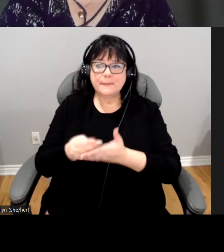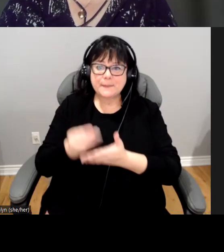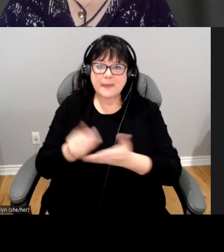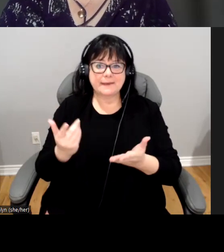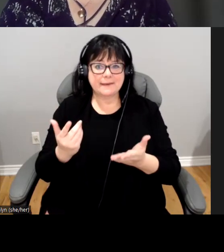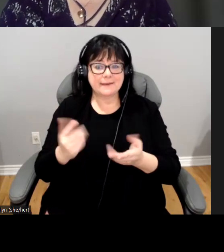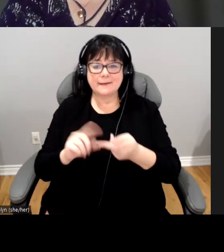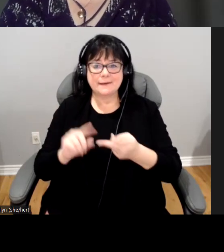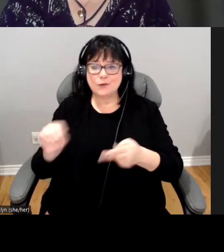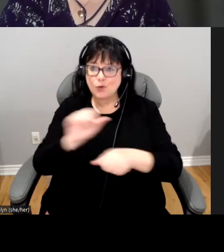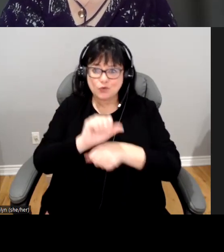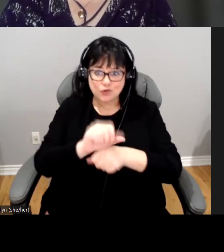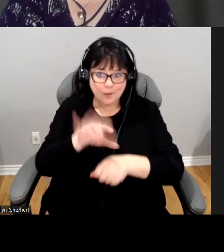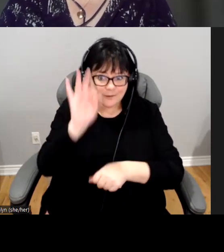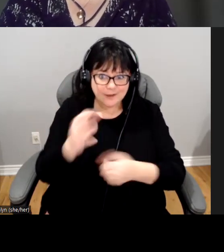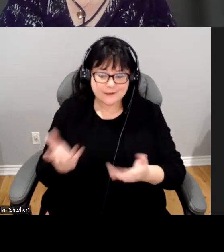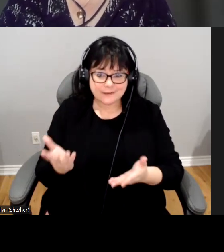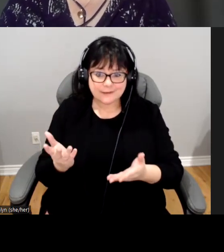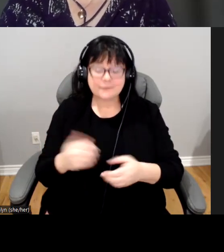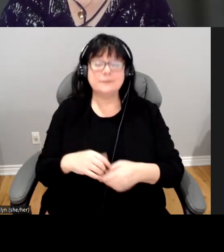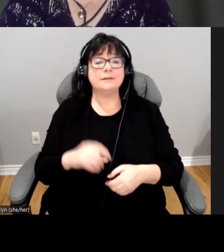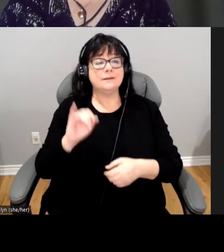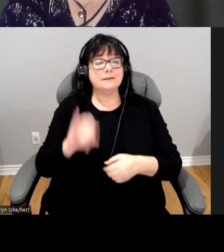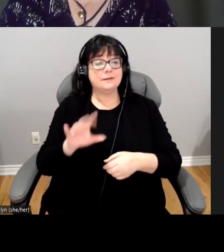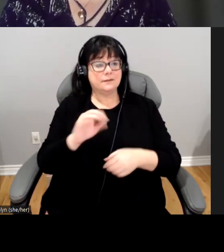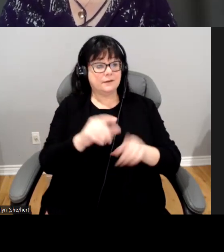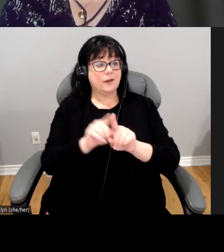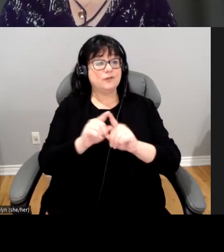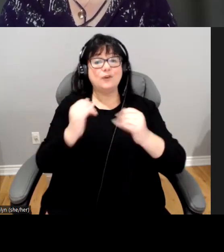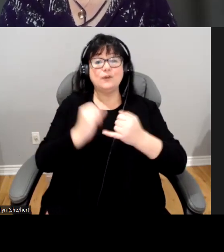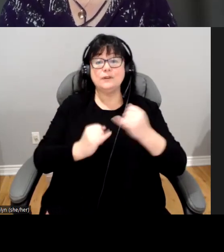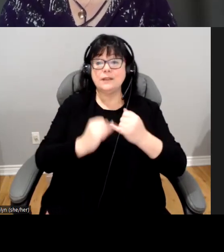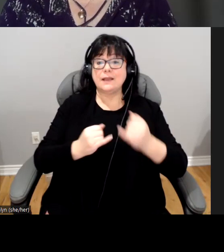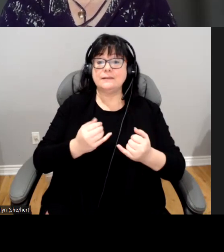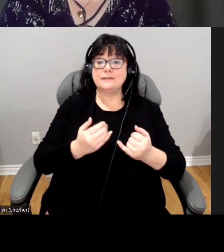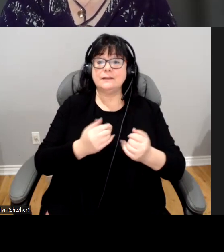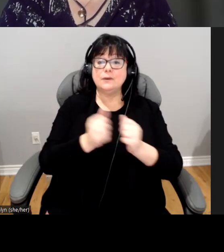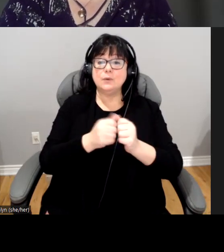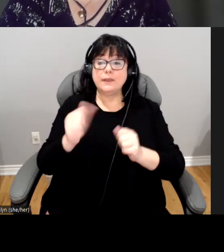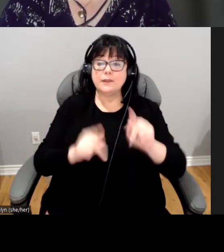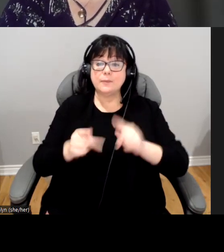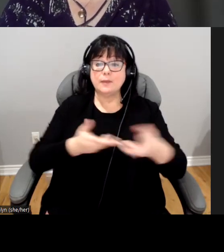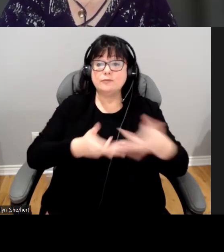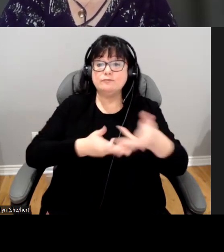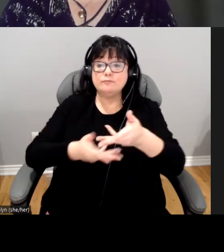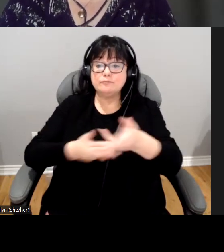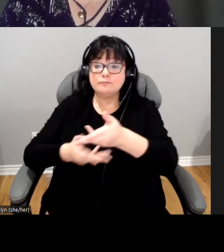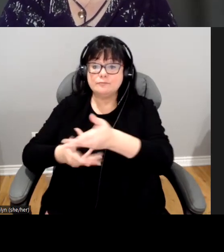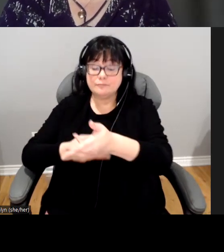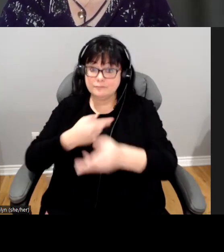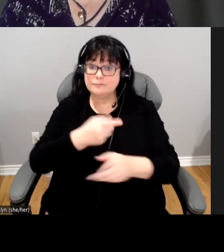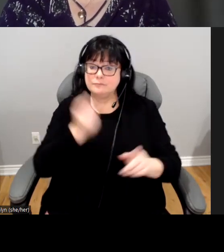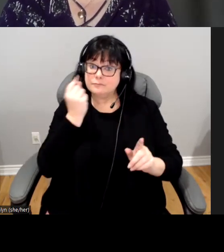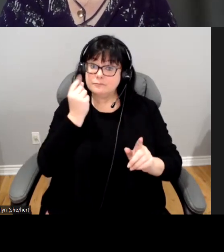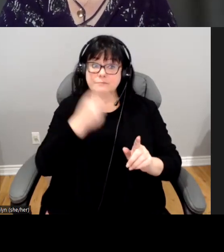with others, like having them to be able to contact schools, if, like I said, an average person being out of the labor market or just